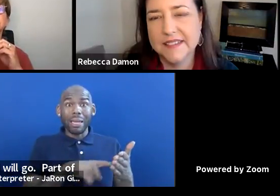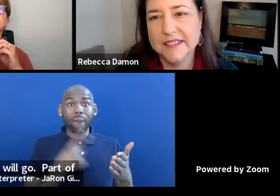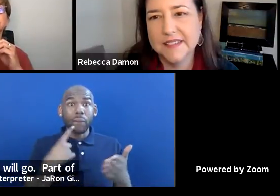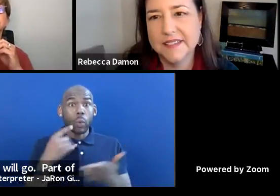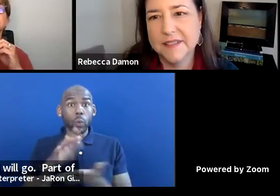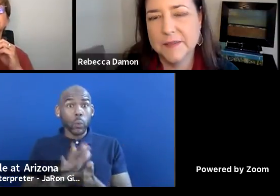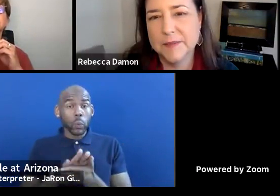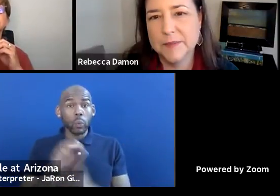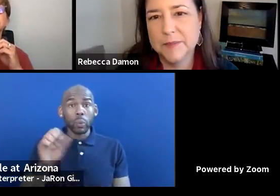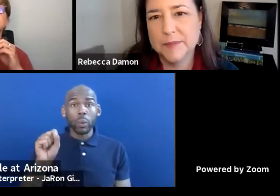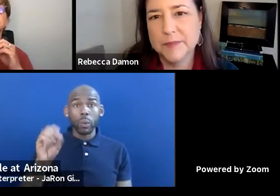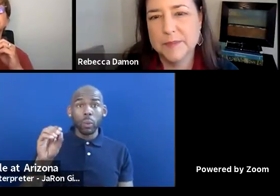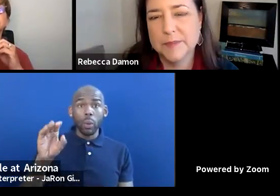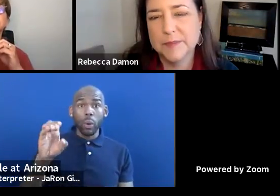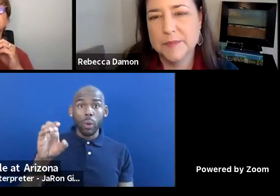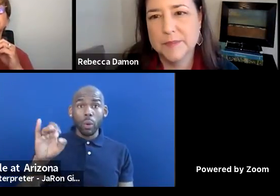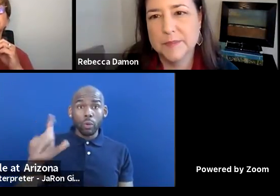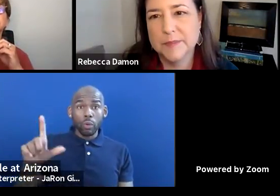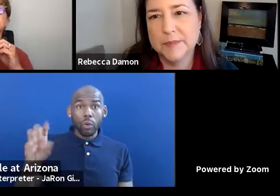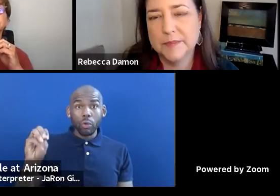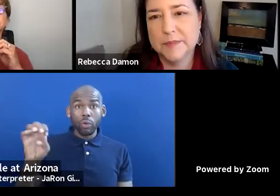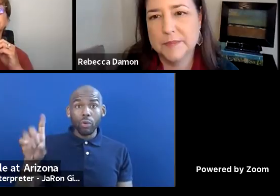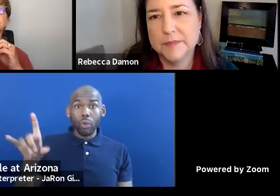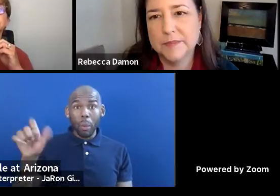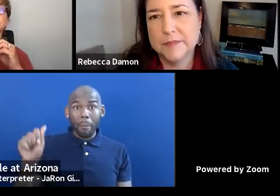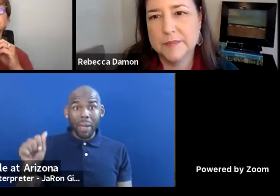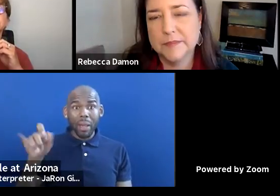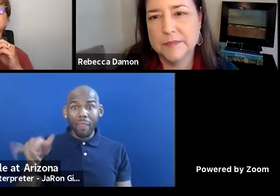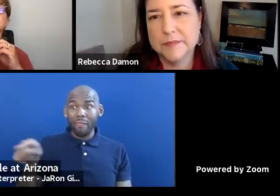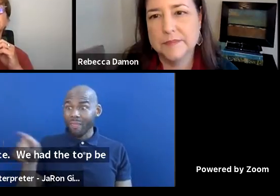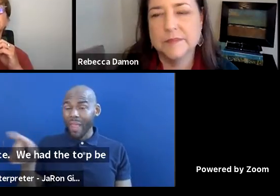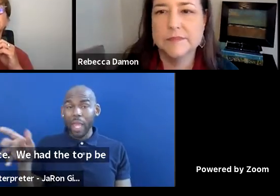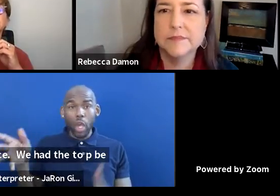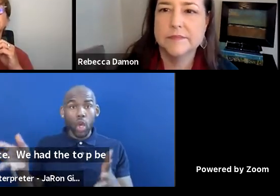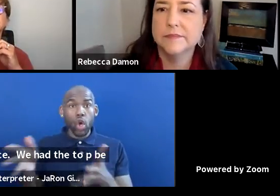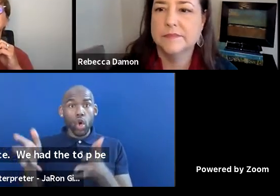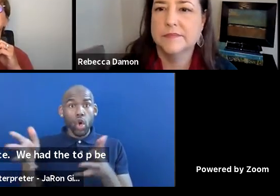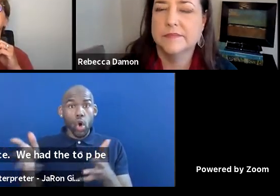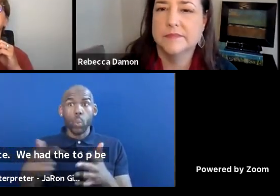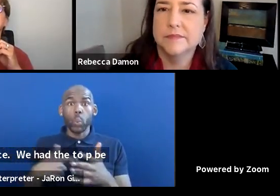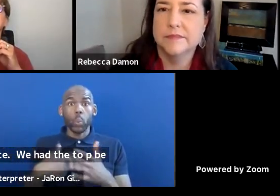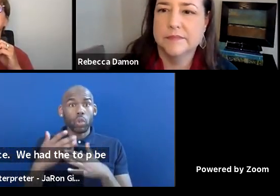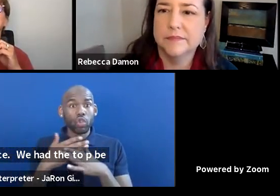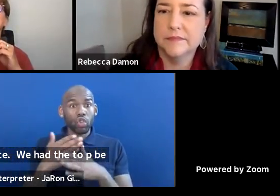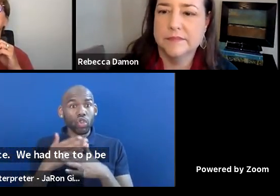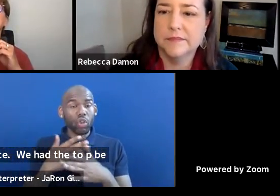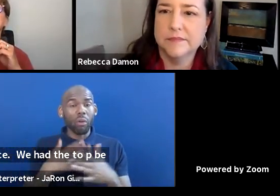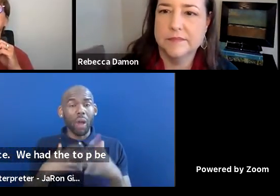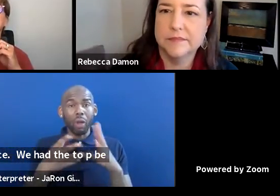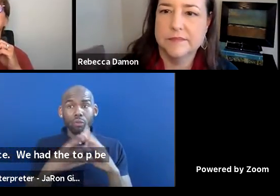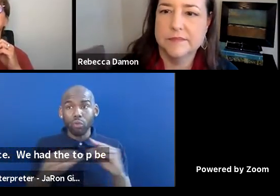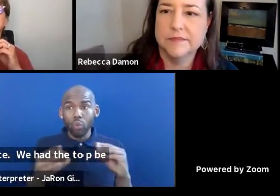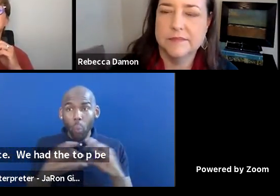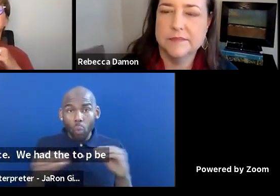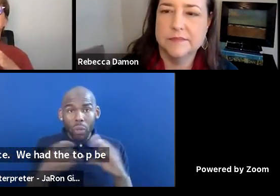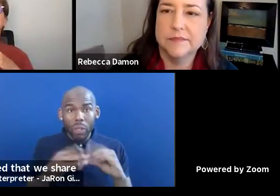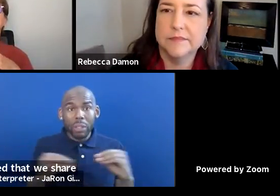We had to be able to maintain. They encouraged that we shared on our social medias, our stories, and